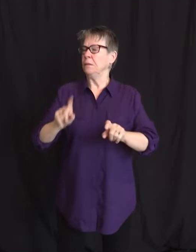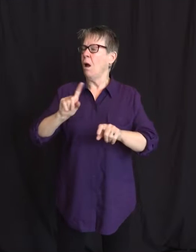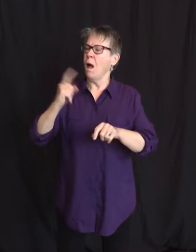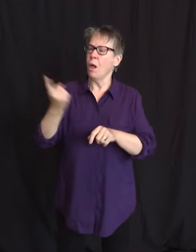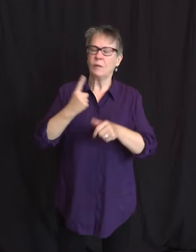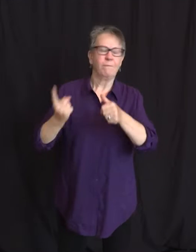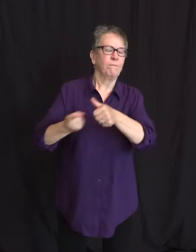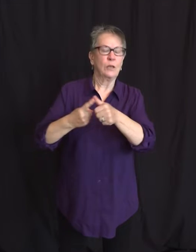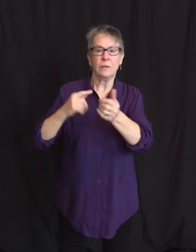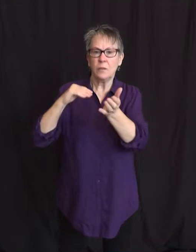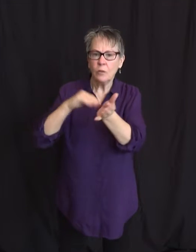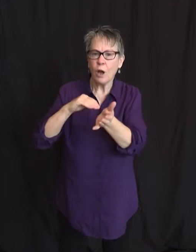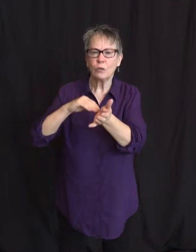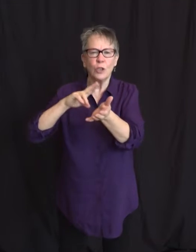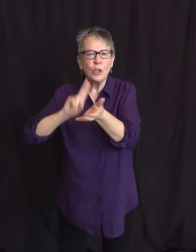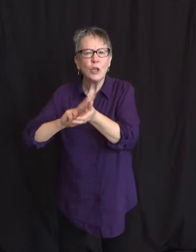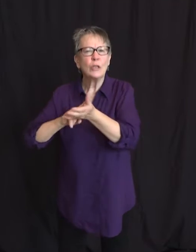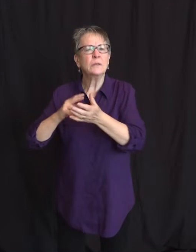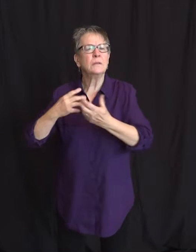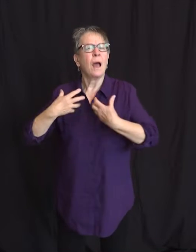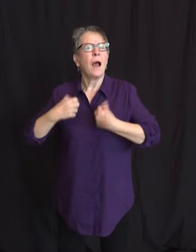to engage in targeted